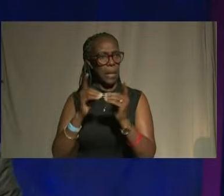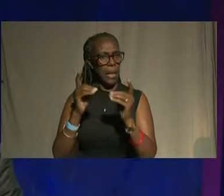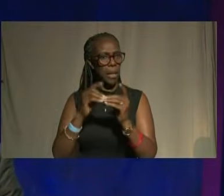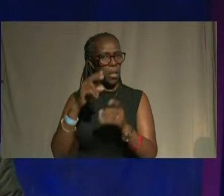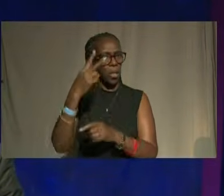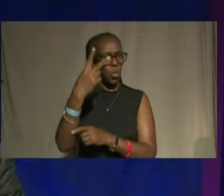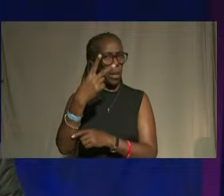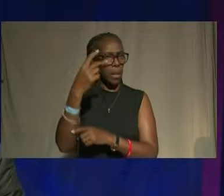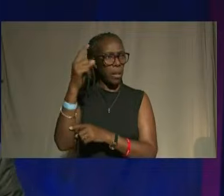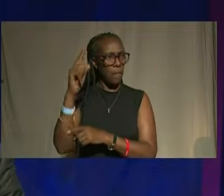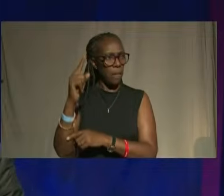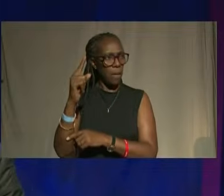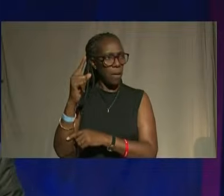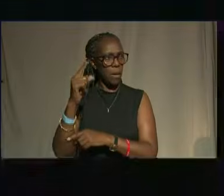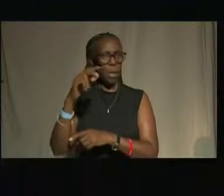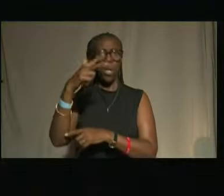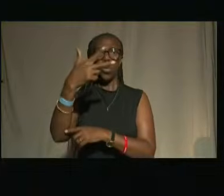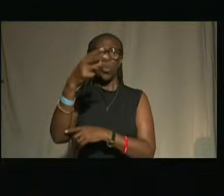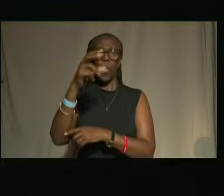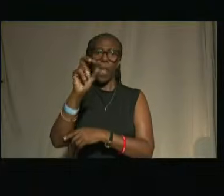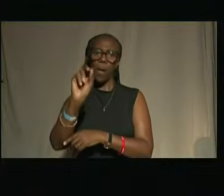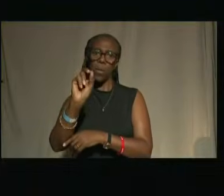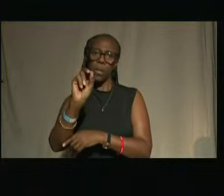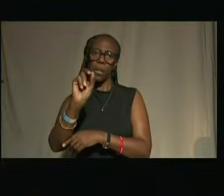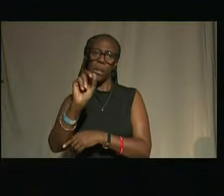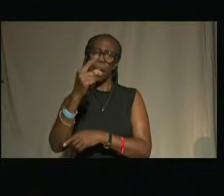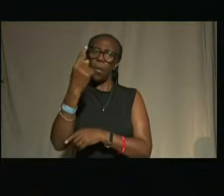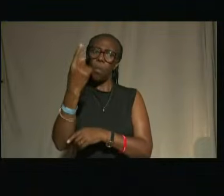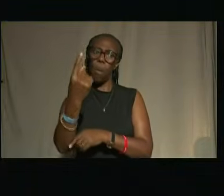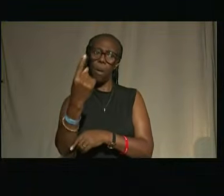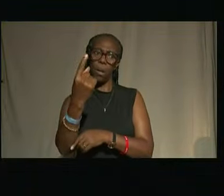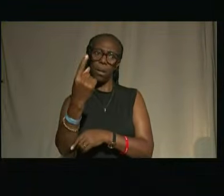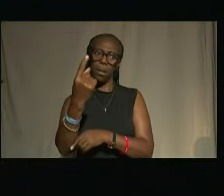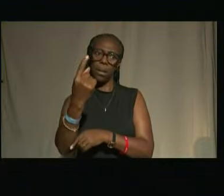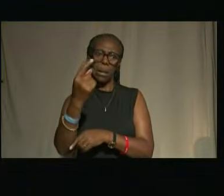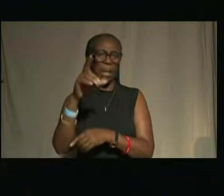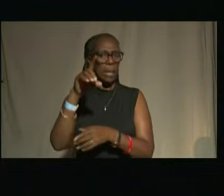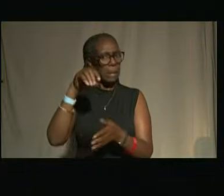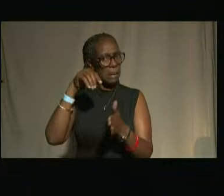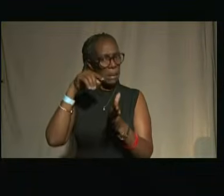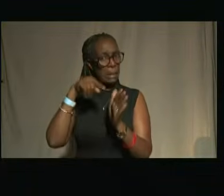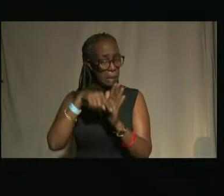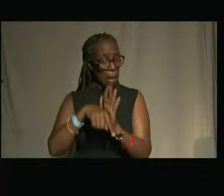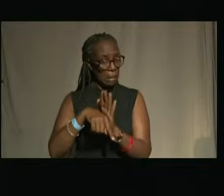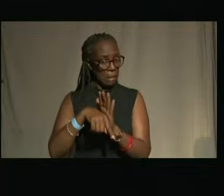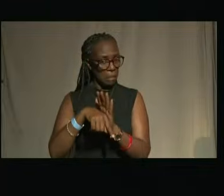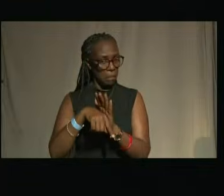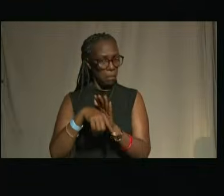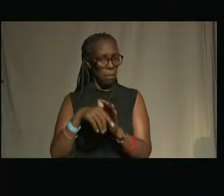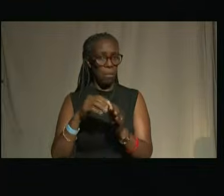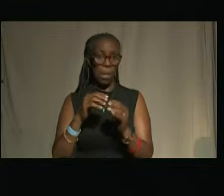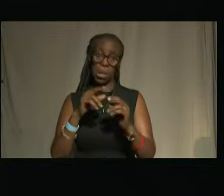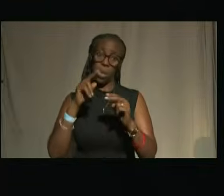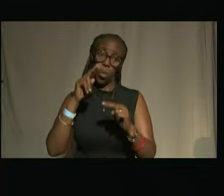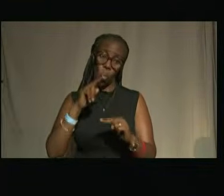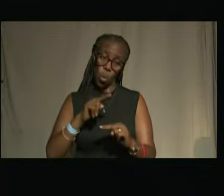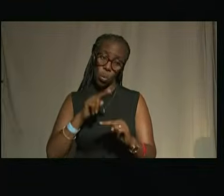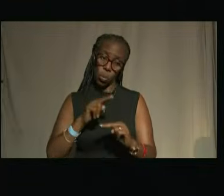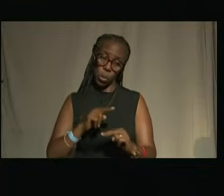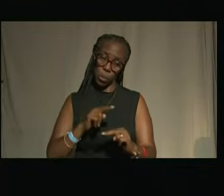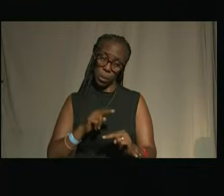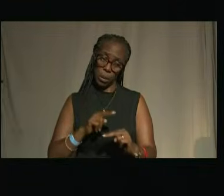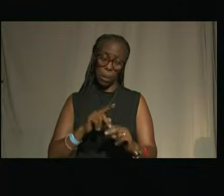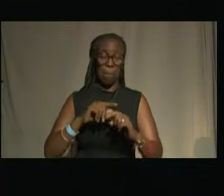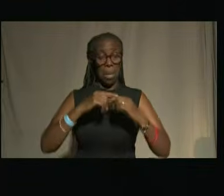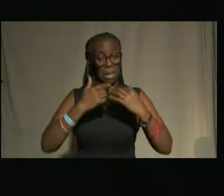21/12/2001 reads in part, the ensuing rapid growth of FinSAC debt worsened as interest rates continued to rise, leading to a stock